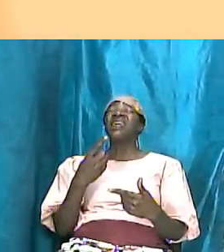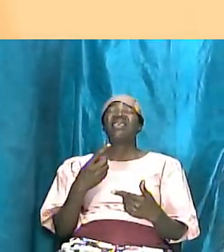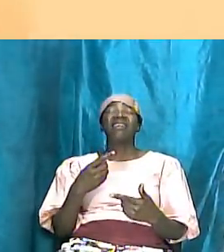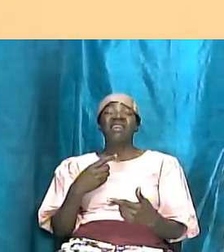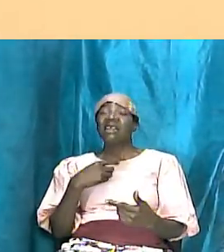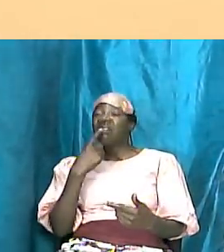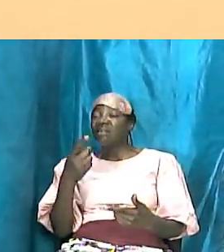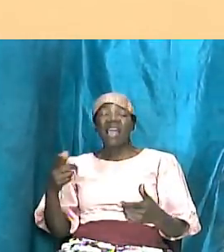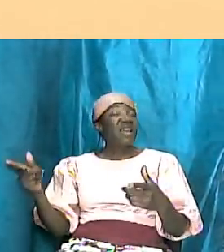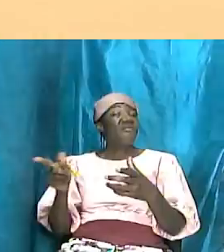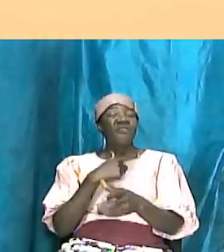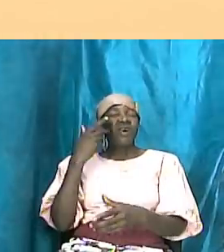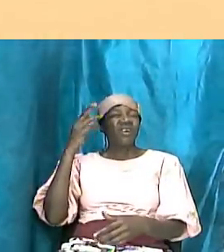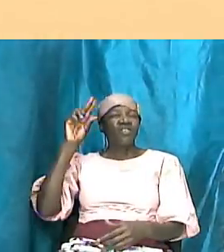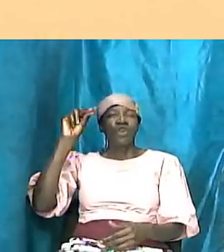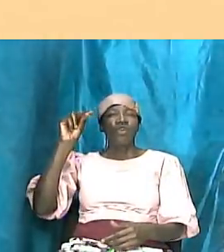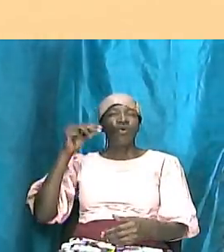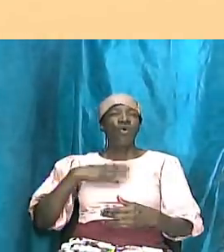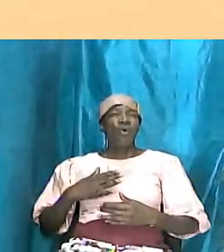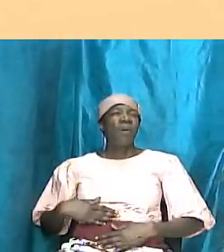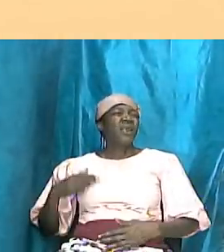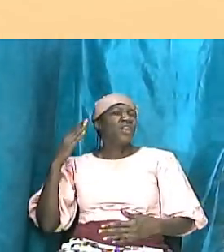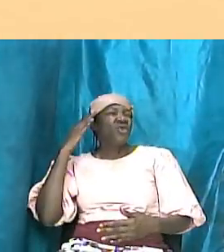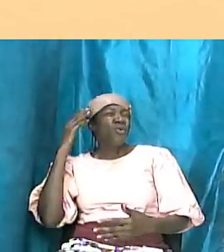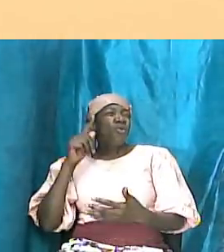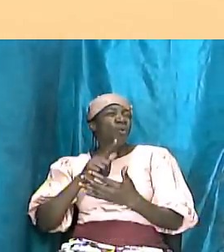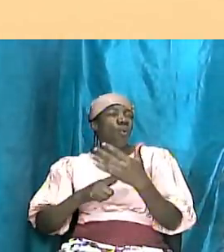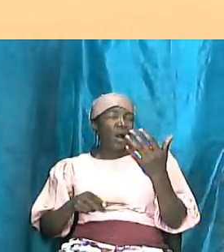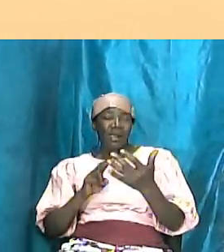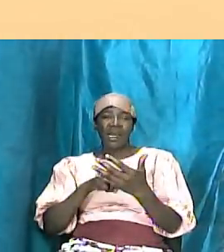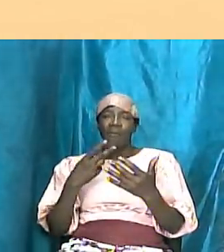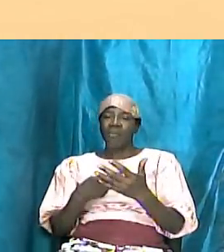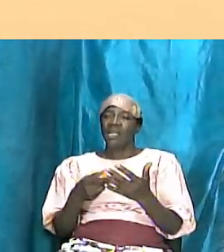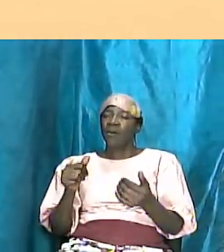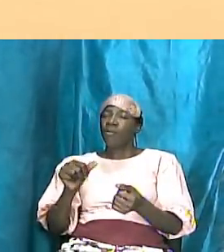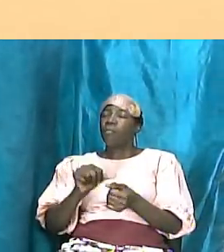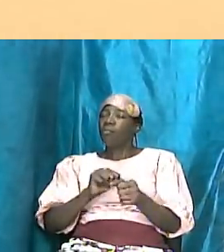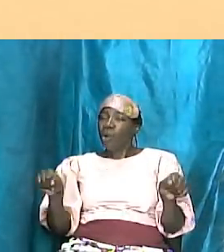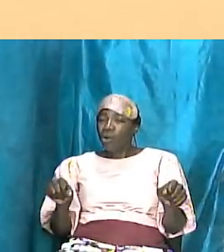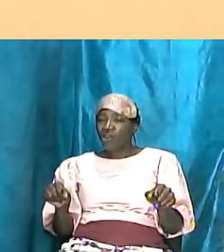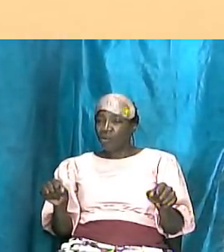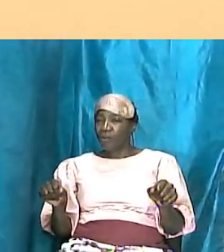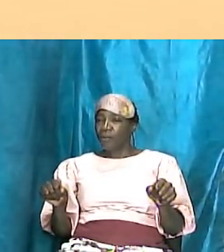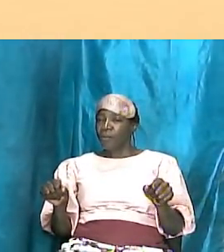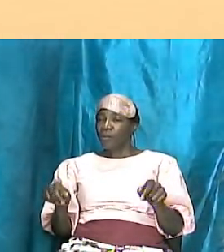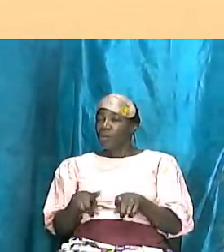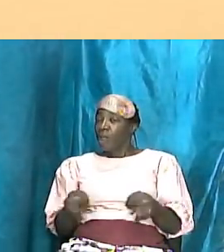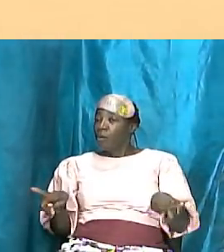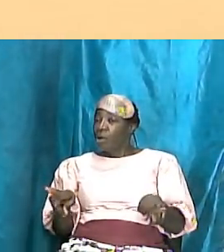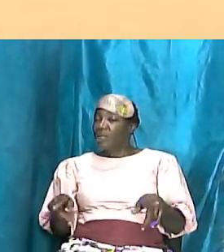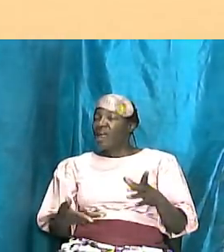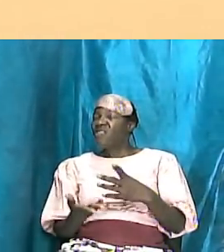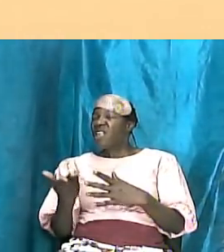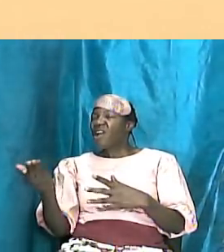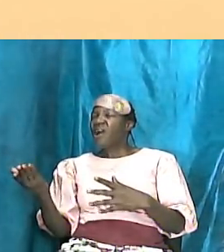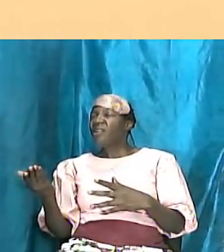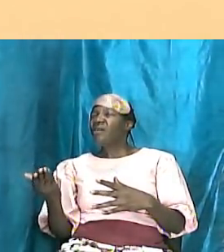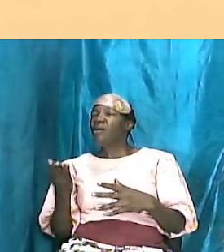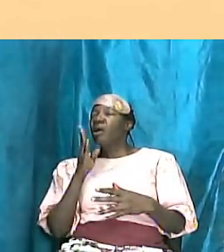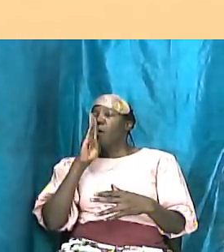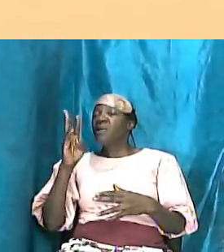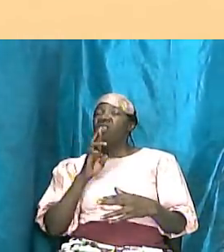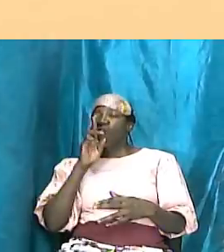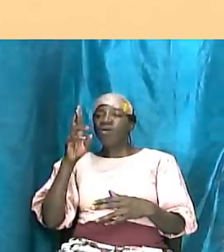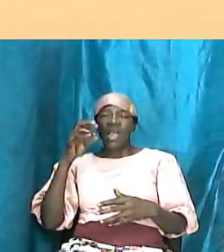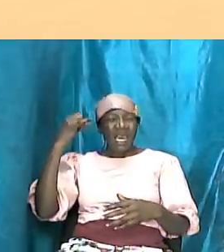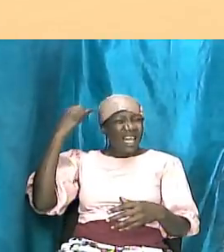when that was being said back there and then, nobody knew exactly what it meant. But evidently, there had to be real